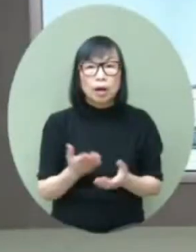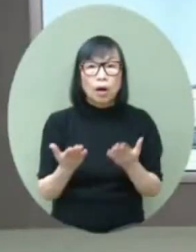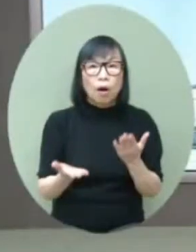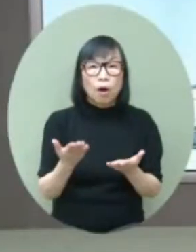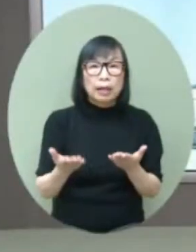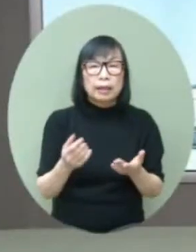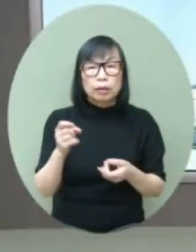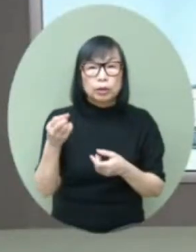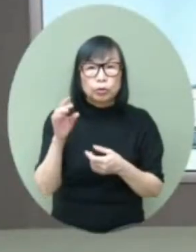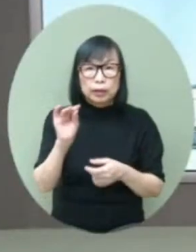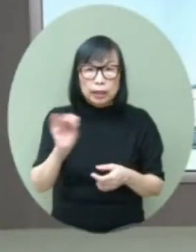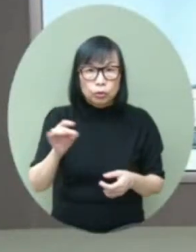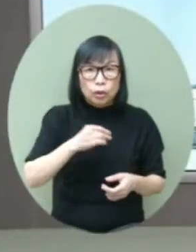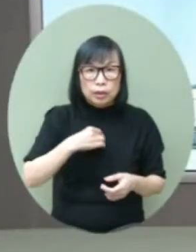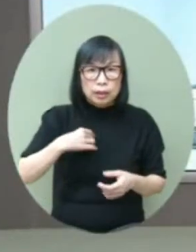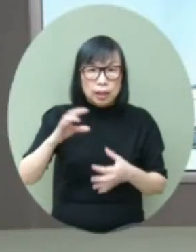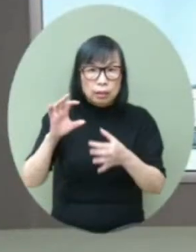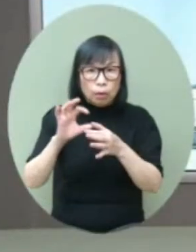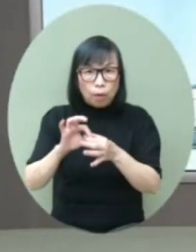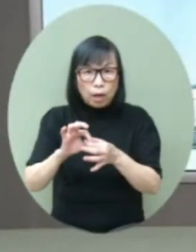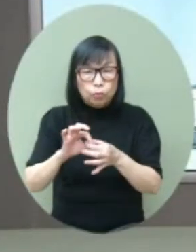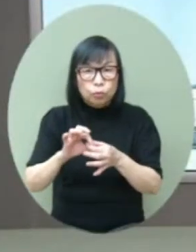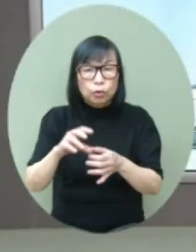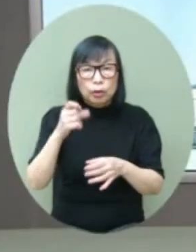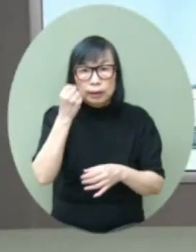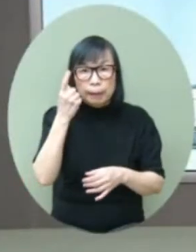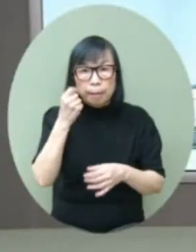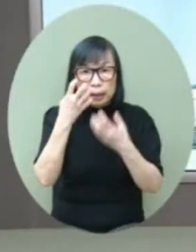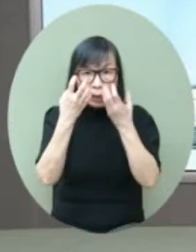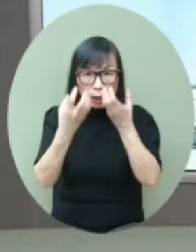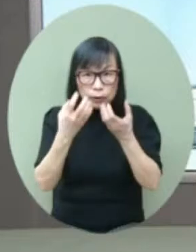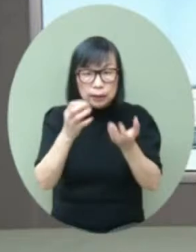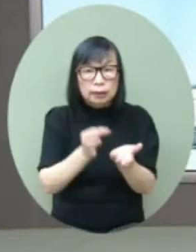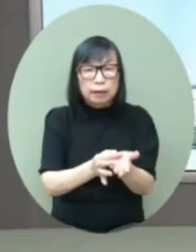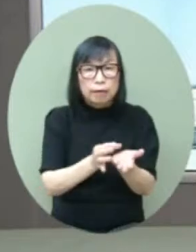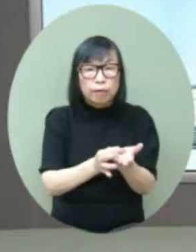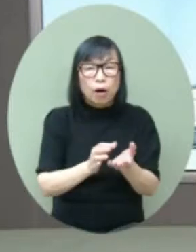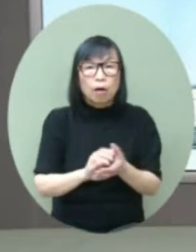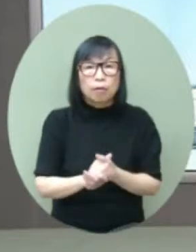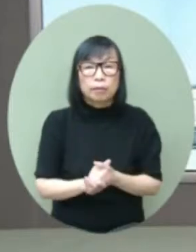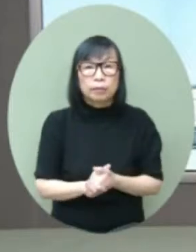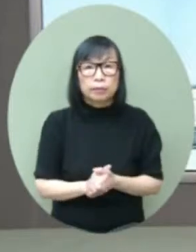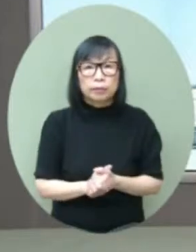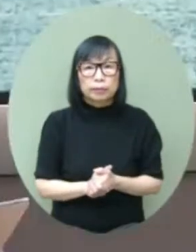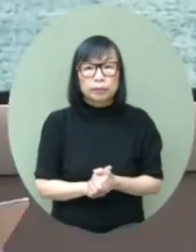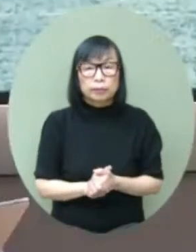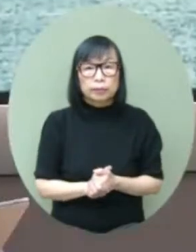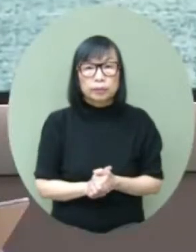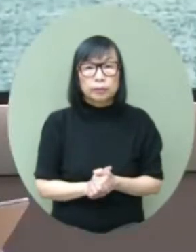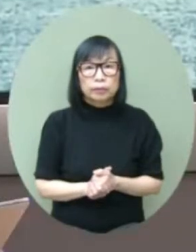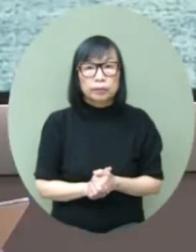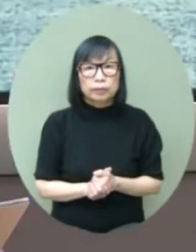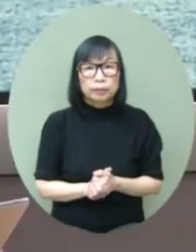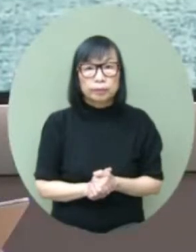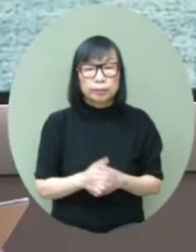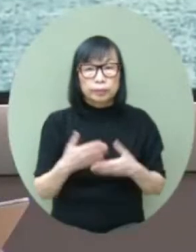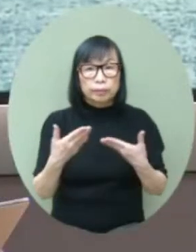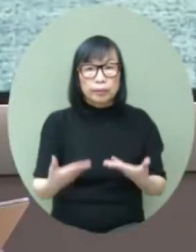I think that's. I'll ask Dr. Cheung to, elaborate on the few premises that we